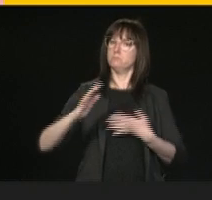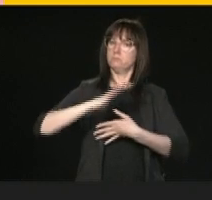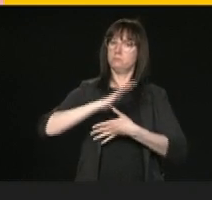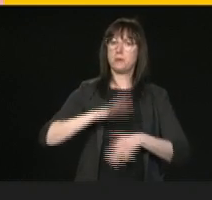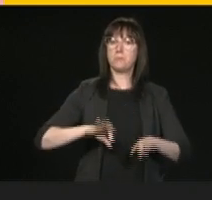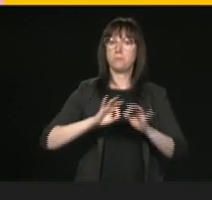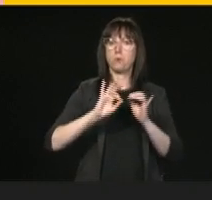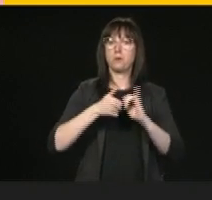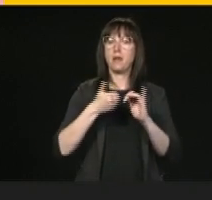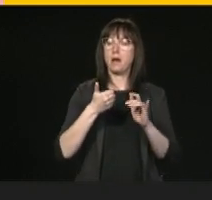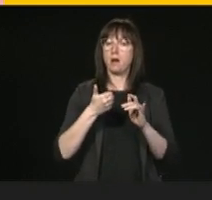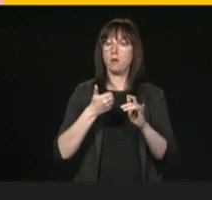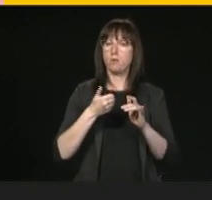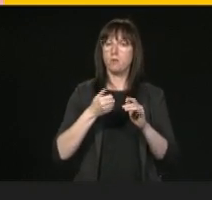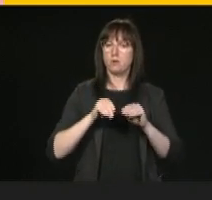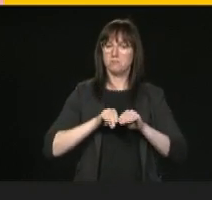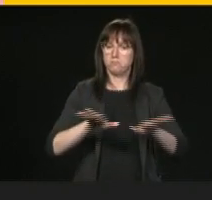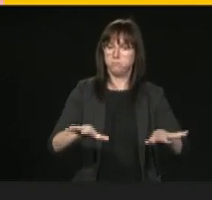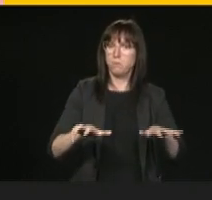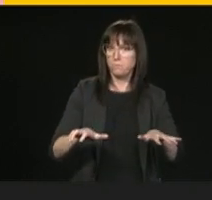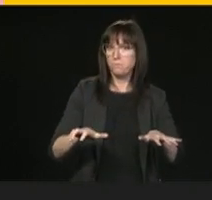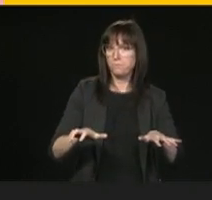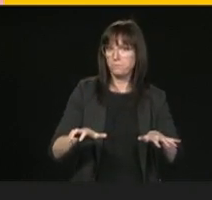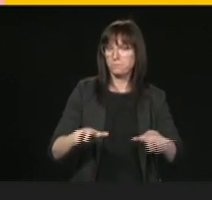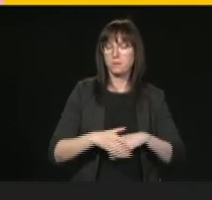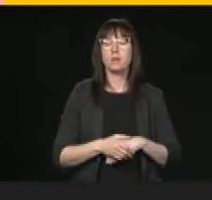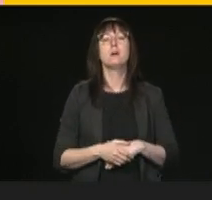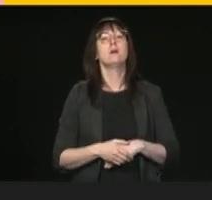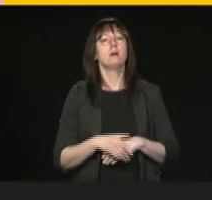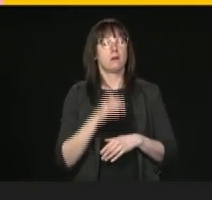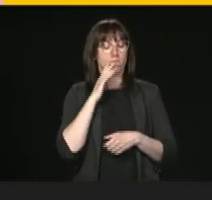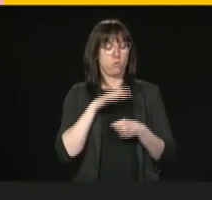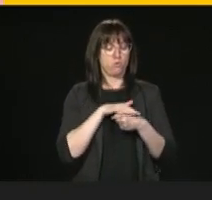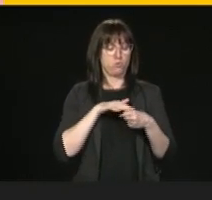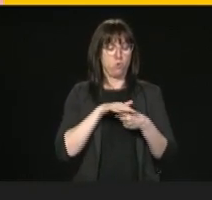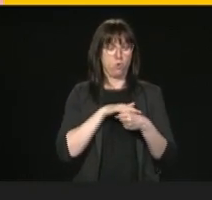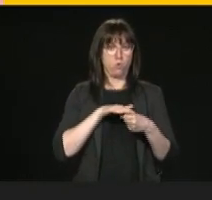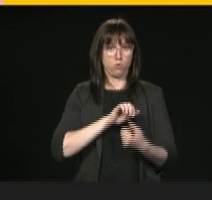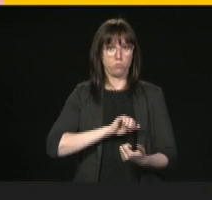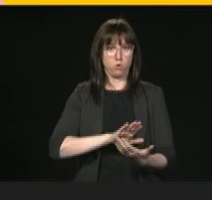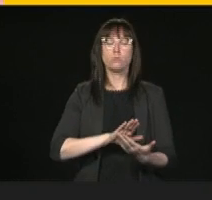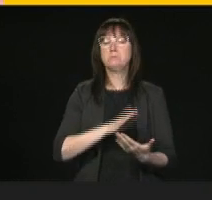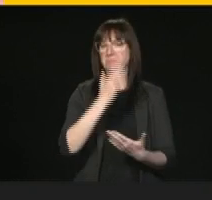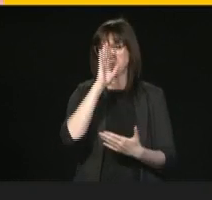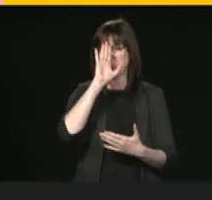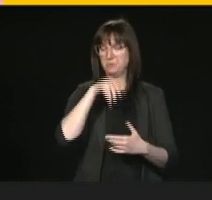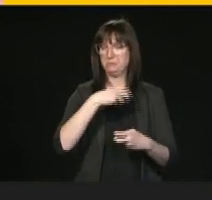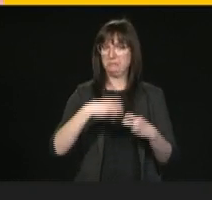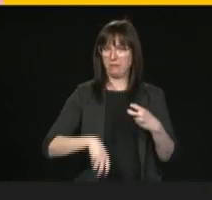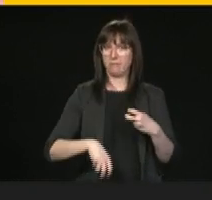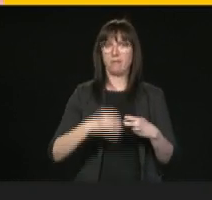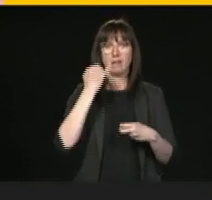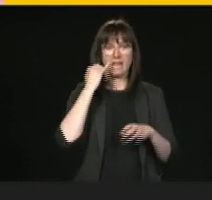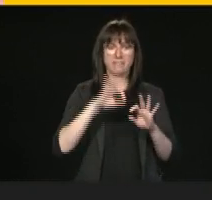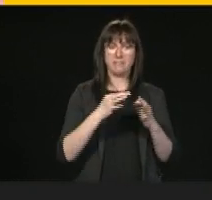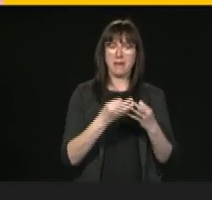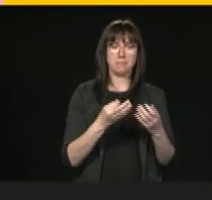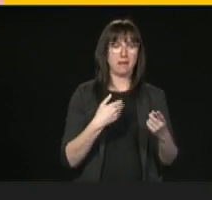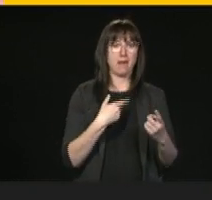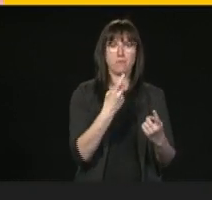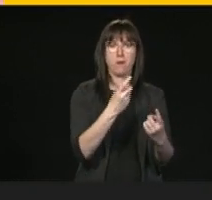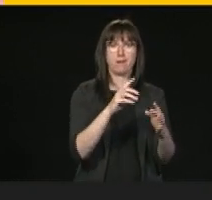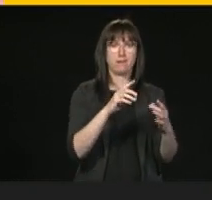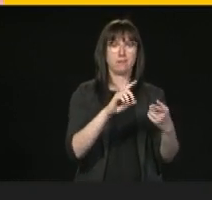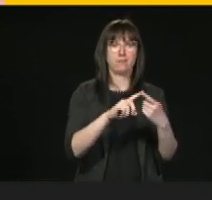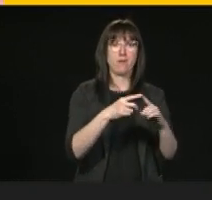So certainly at a local level, we can appreciate it's very difficult for families that have a loved one that's in a hospital receiving